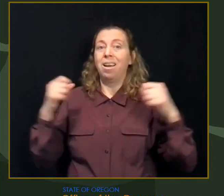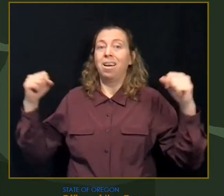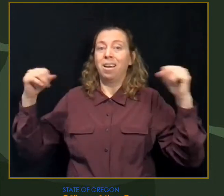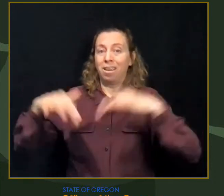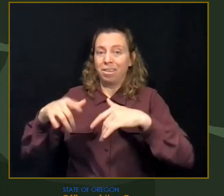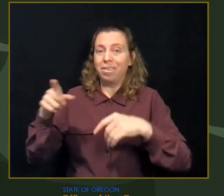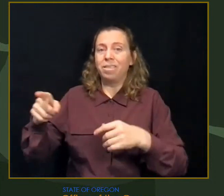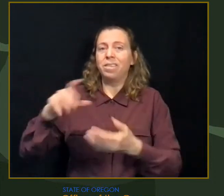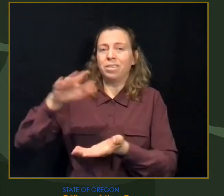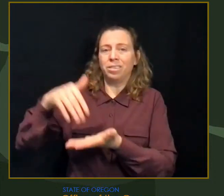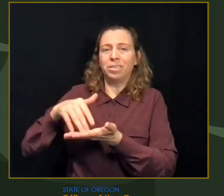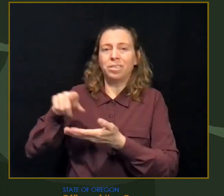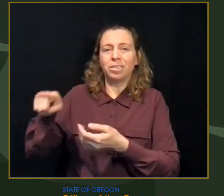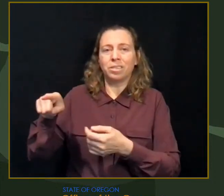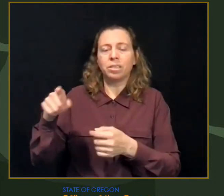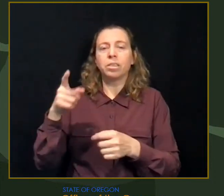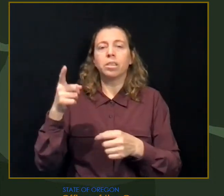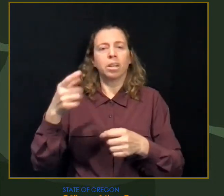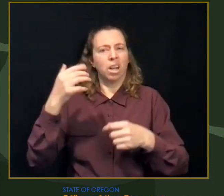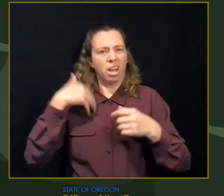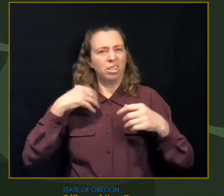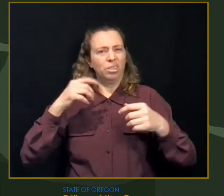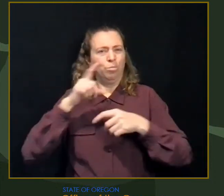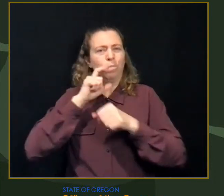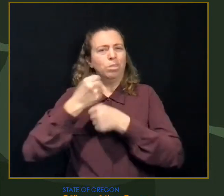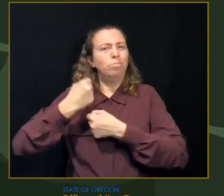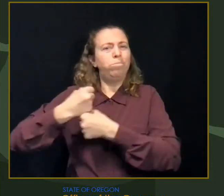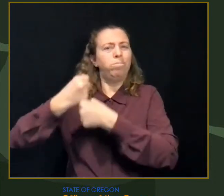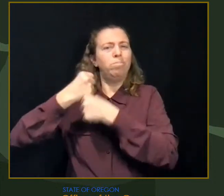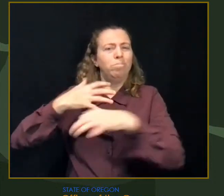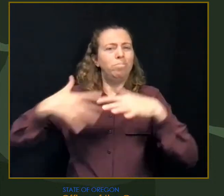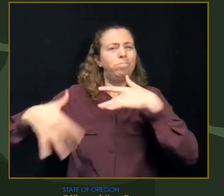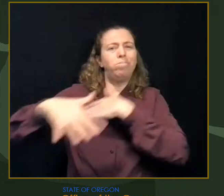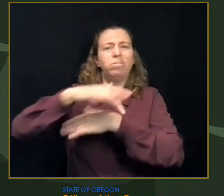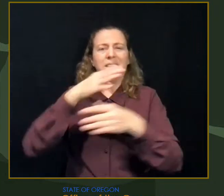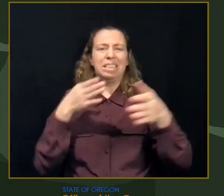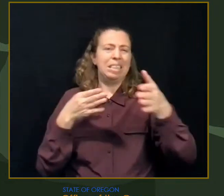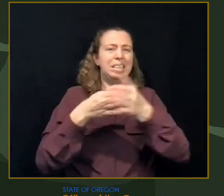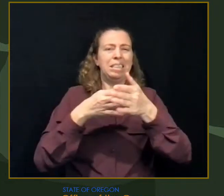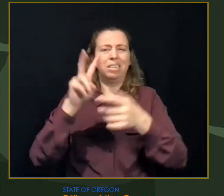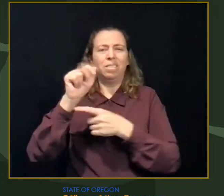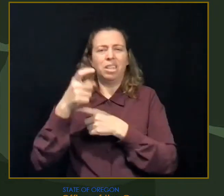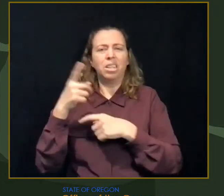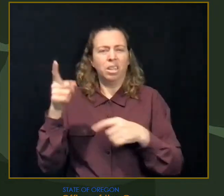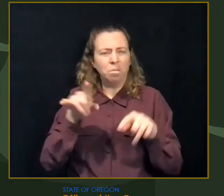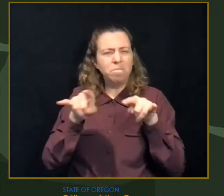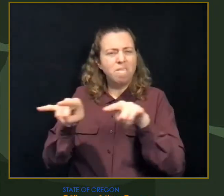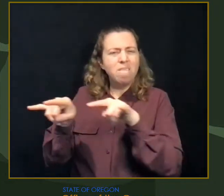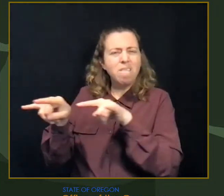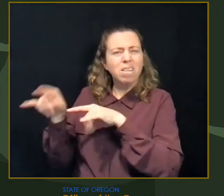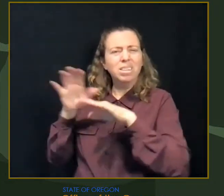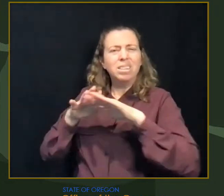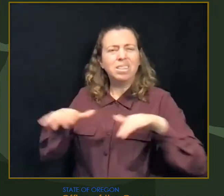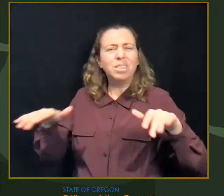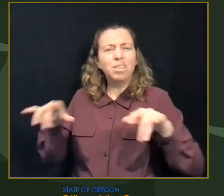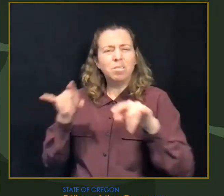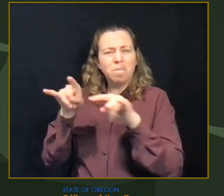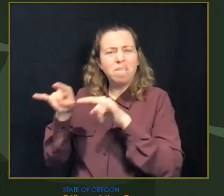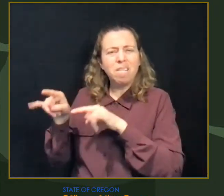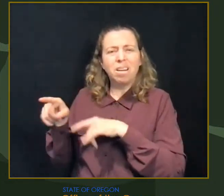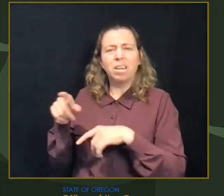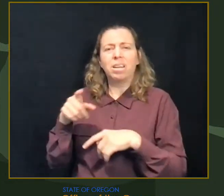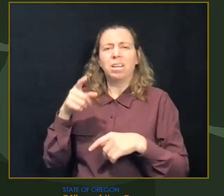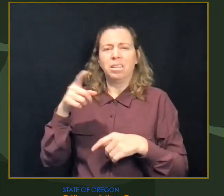them Nazis, calling the people who were giving the shots Nazis. There are going to be more of these events coming up pretty soon. Can these people